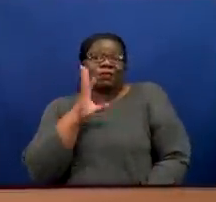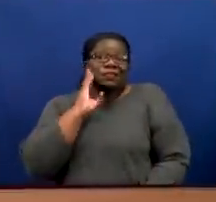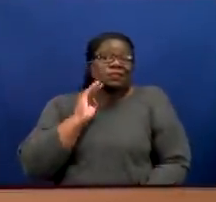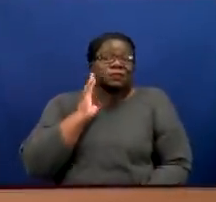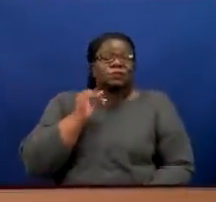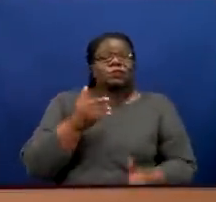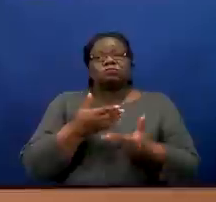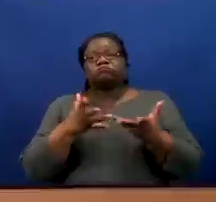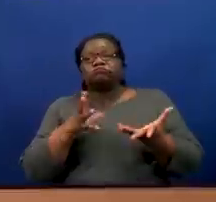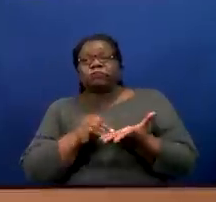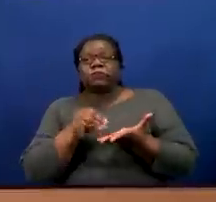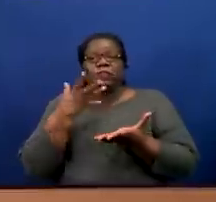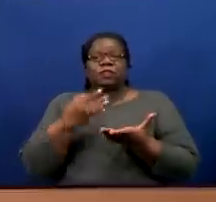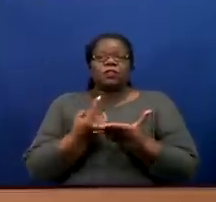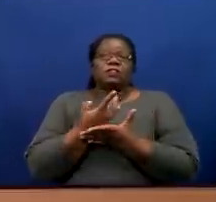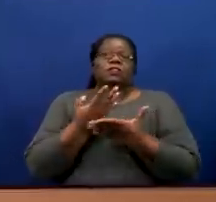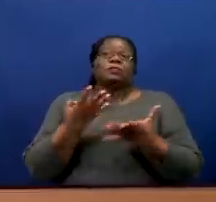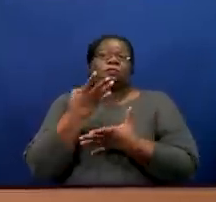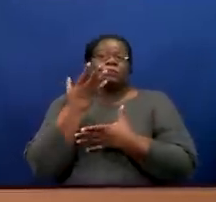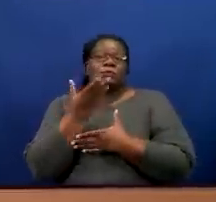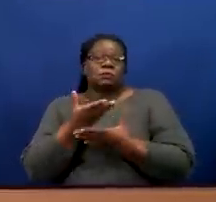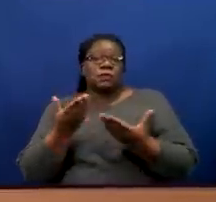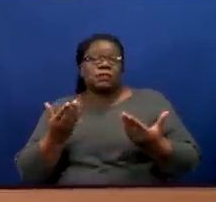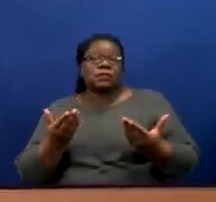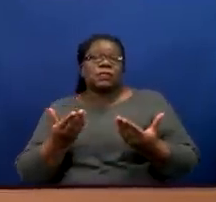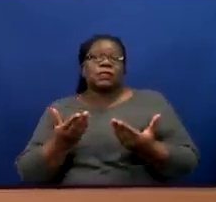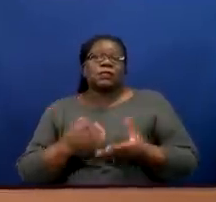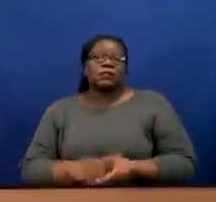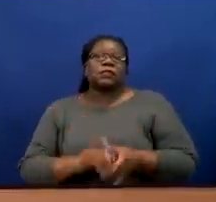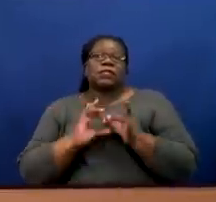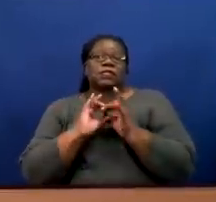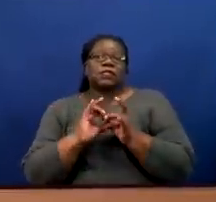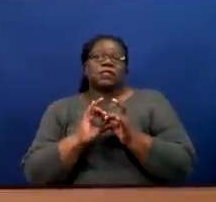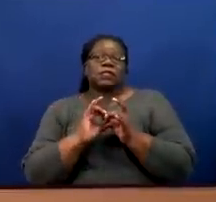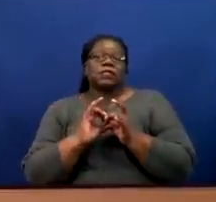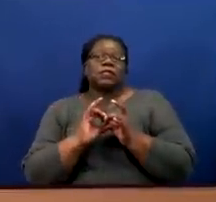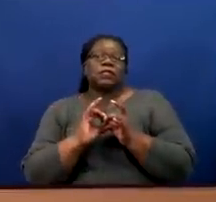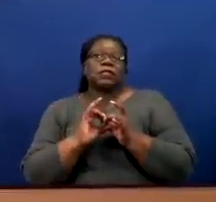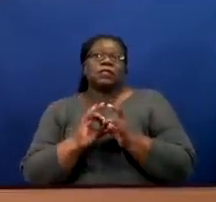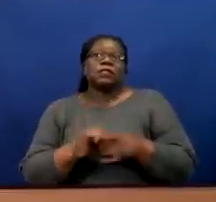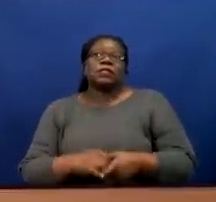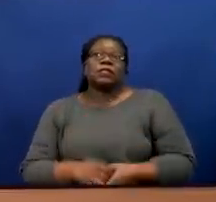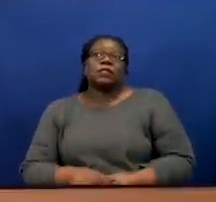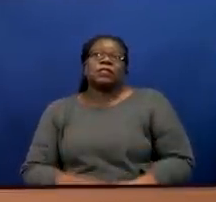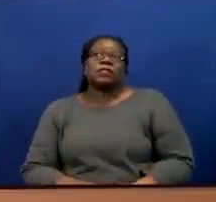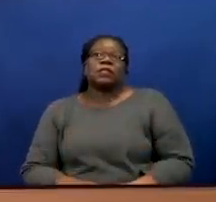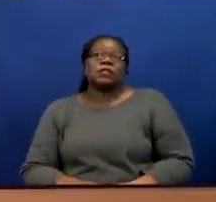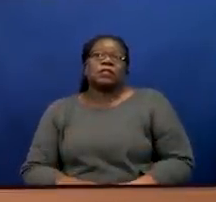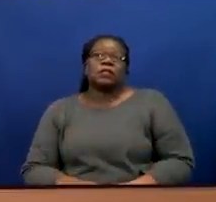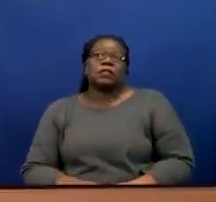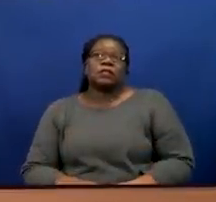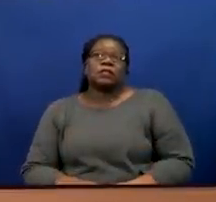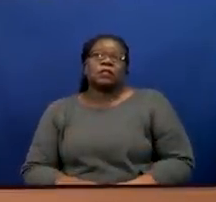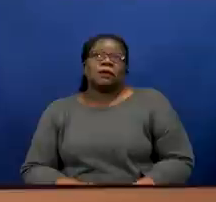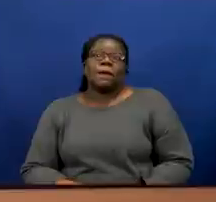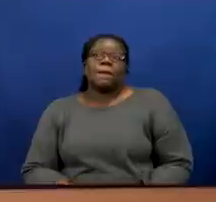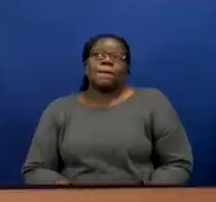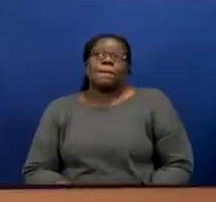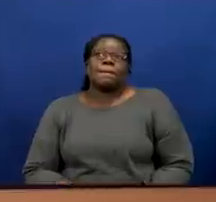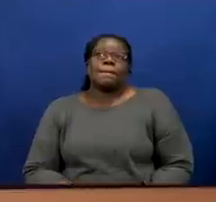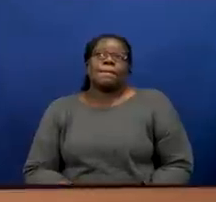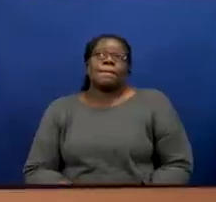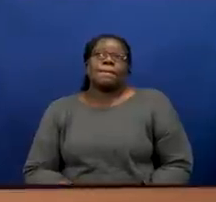We've learned some things about how significantly Solomon took